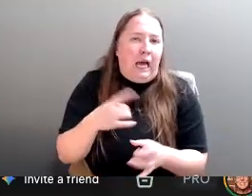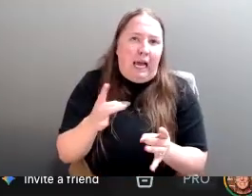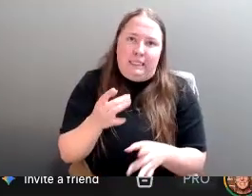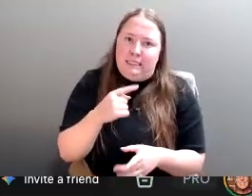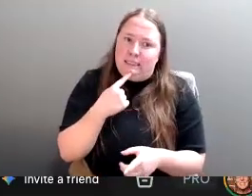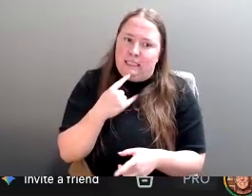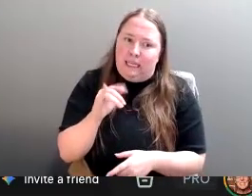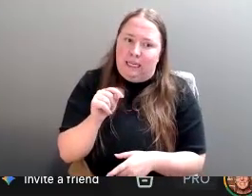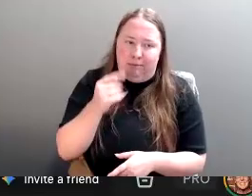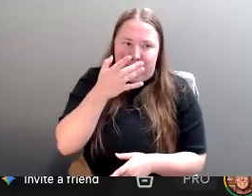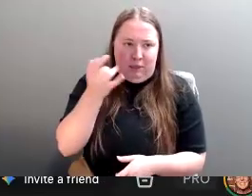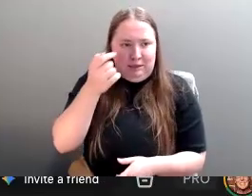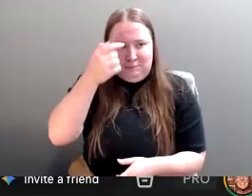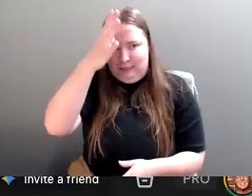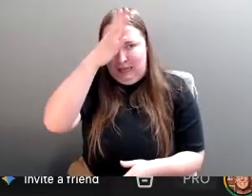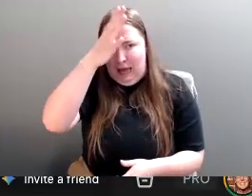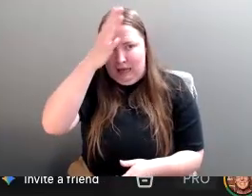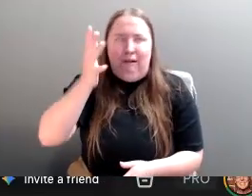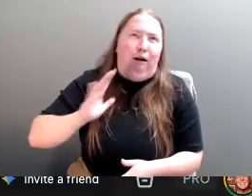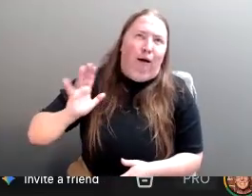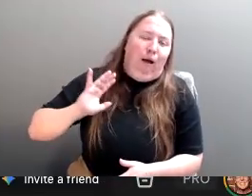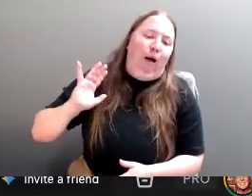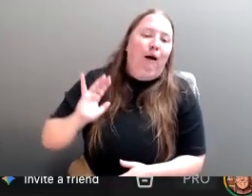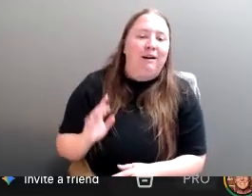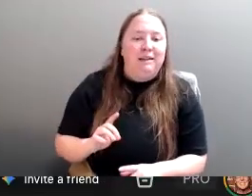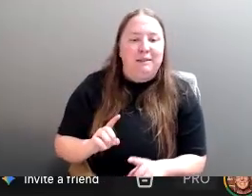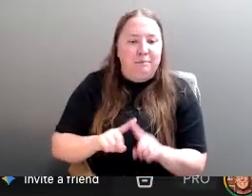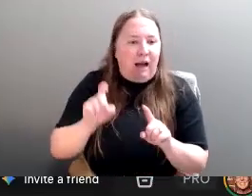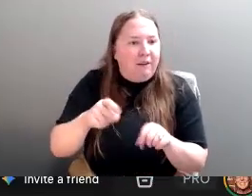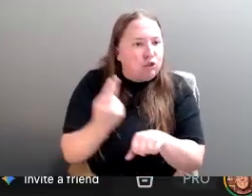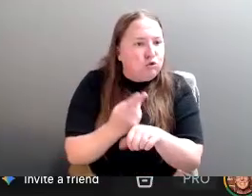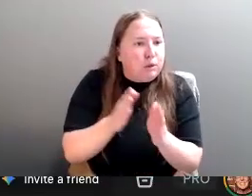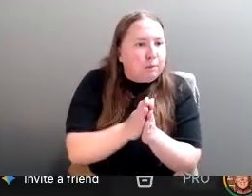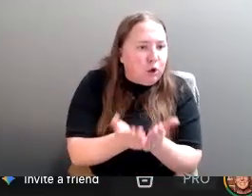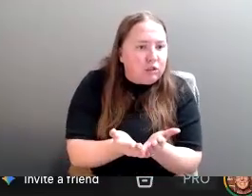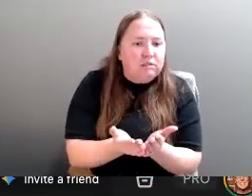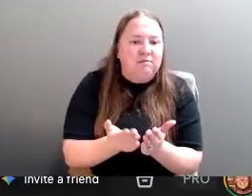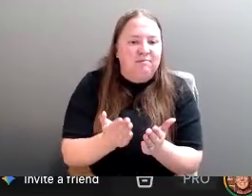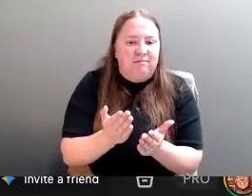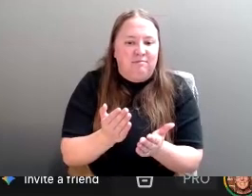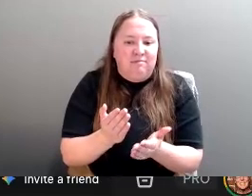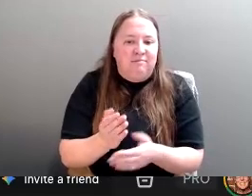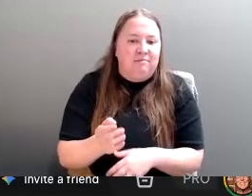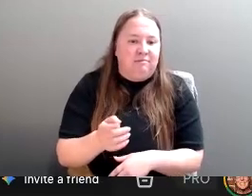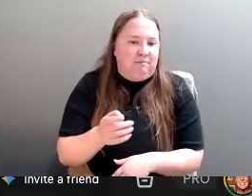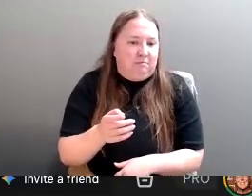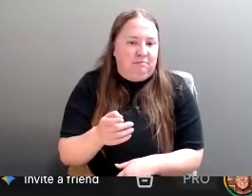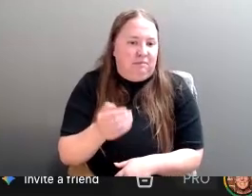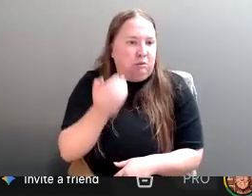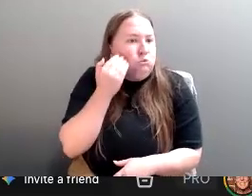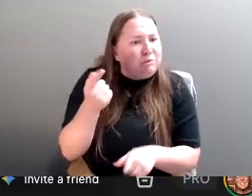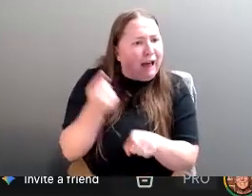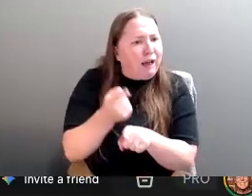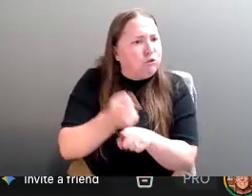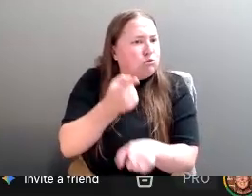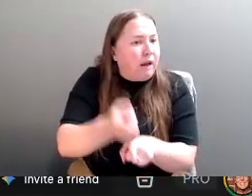because of my dad in my day, but the idea of having to Right. use books and encyclopedias, you knew it was accurate